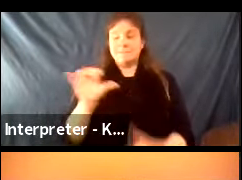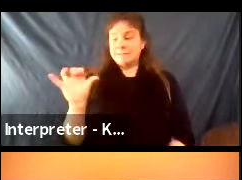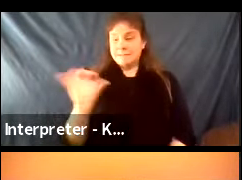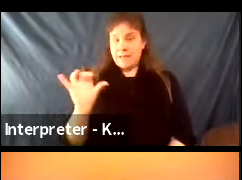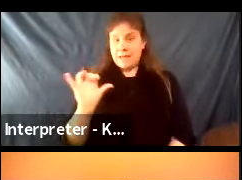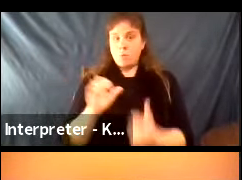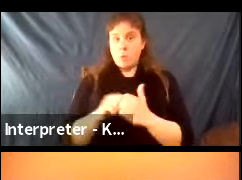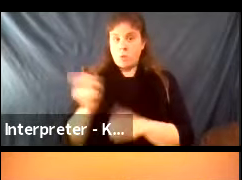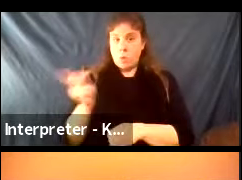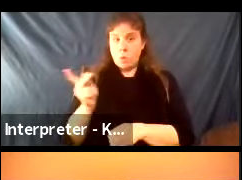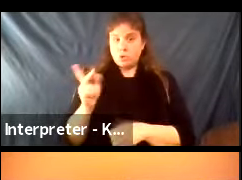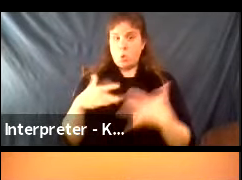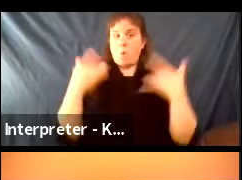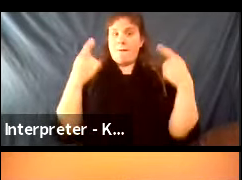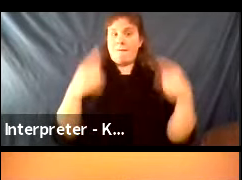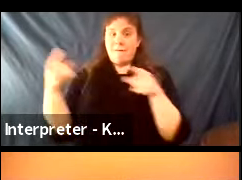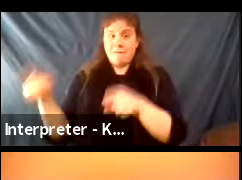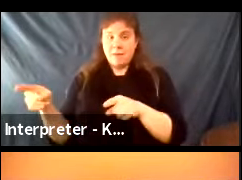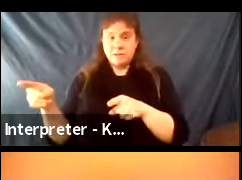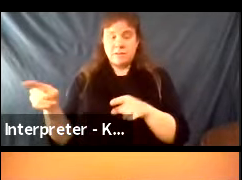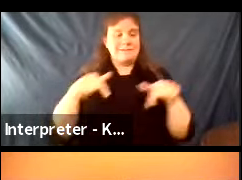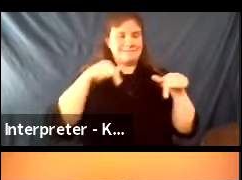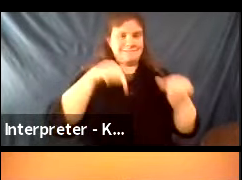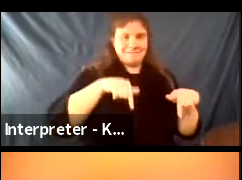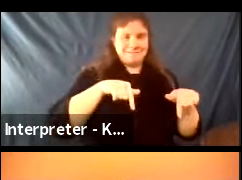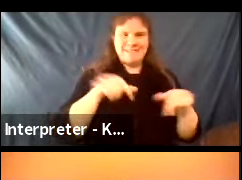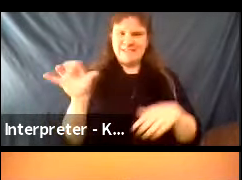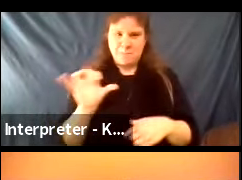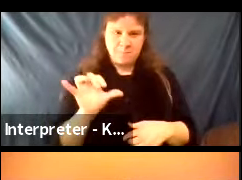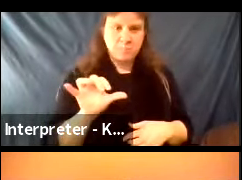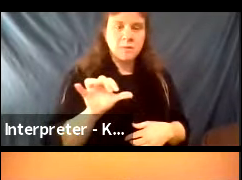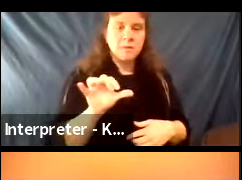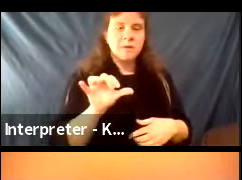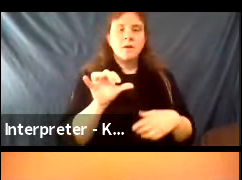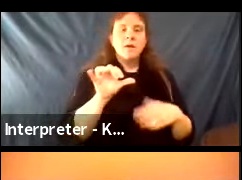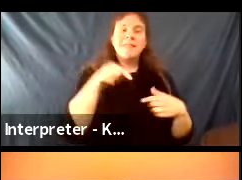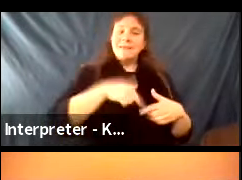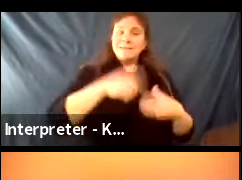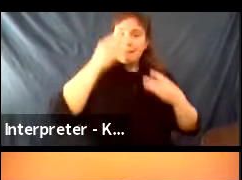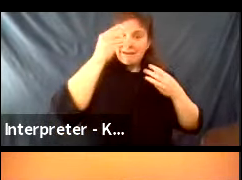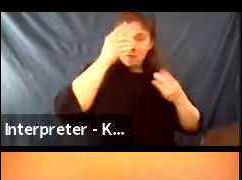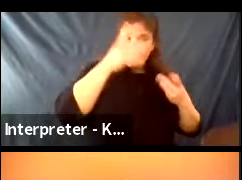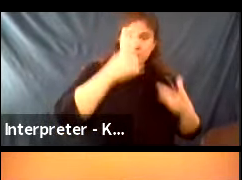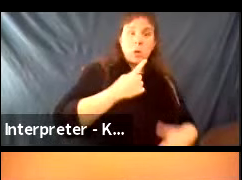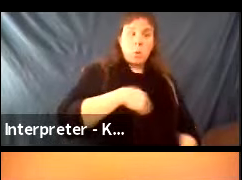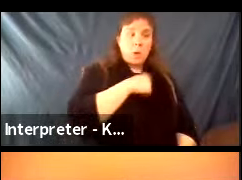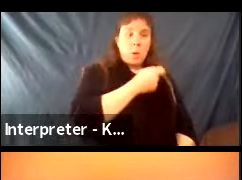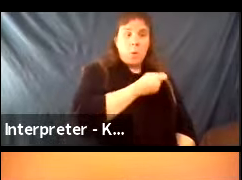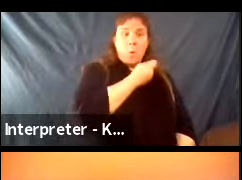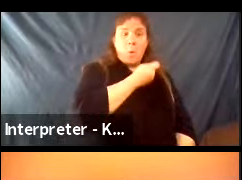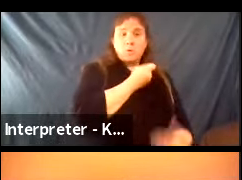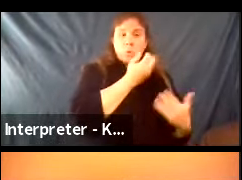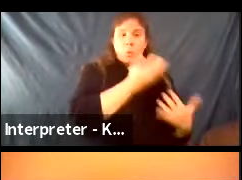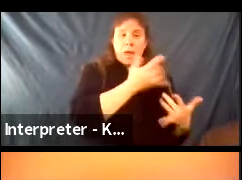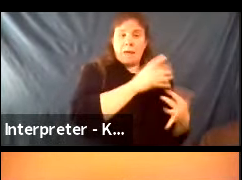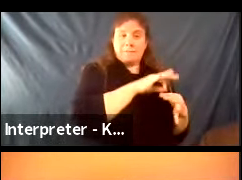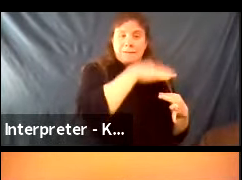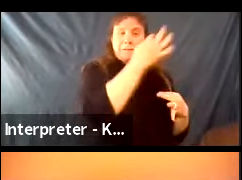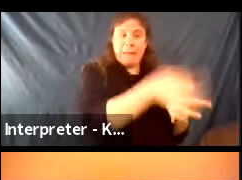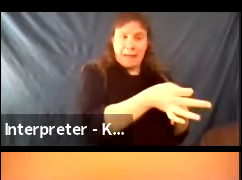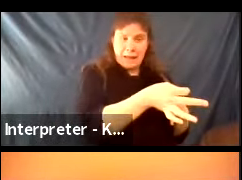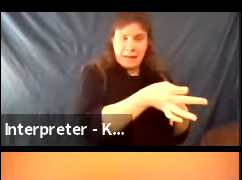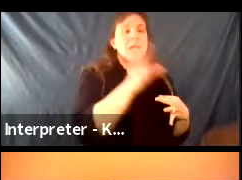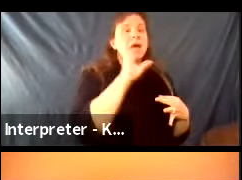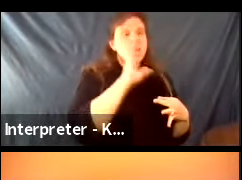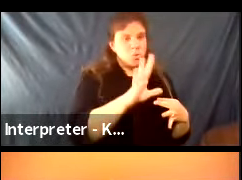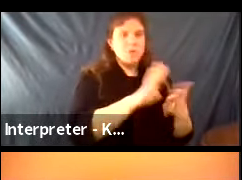charge, the longer that we aren't getting these informations out into the community, the harder it's going to be. We saw with census that it takes a handful, if